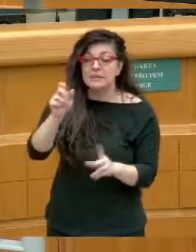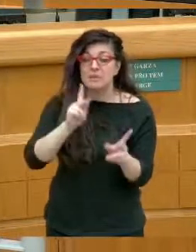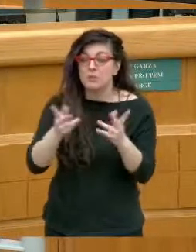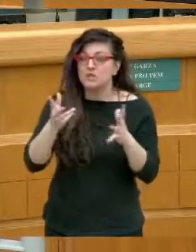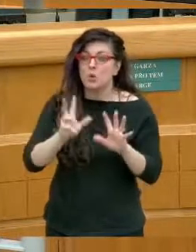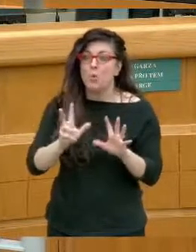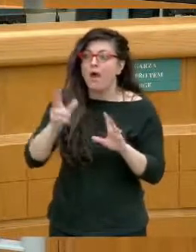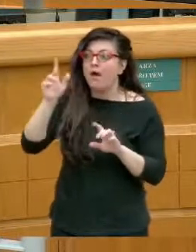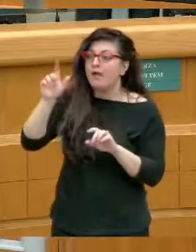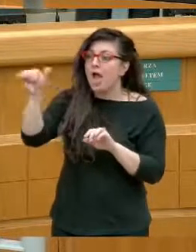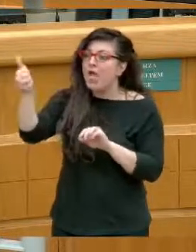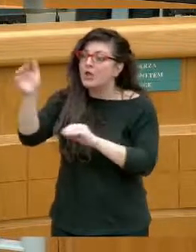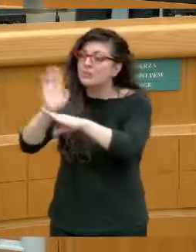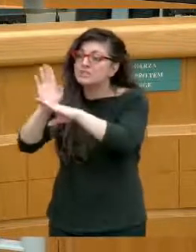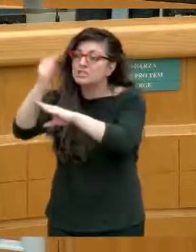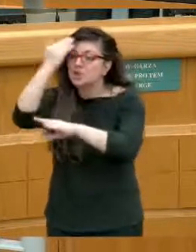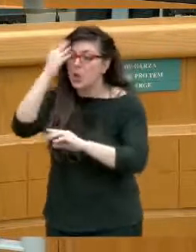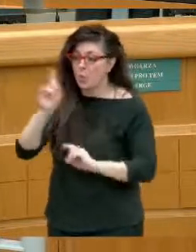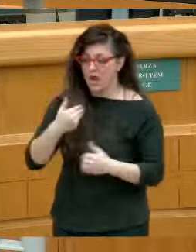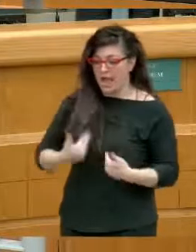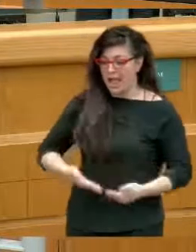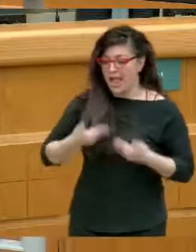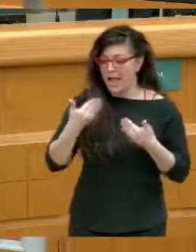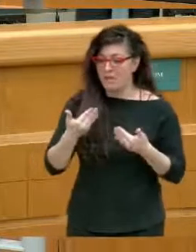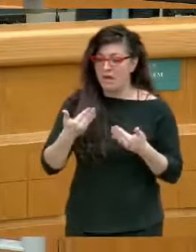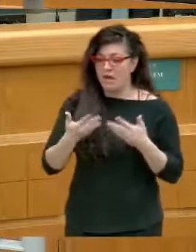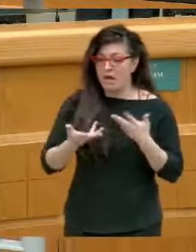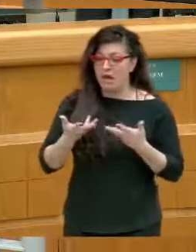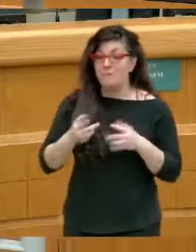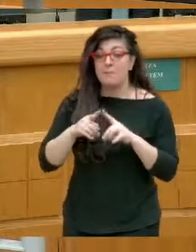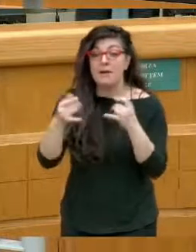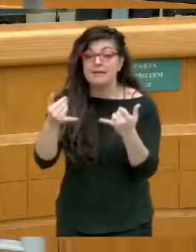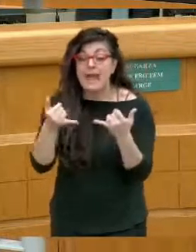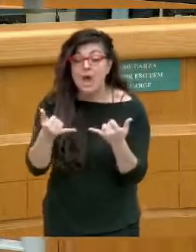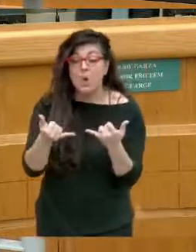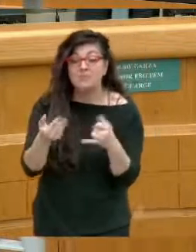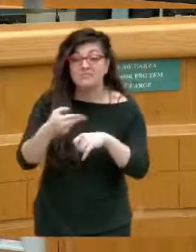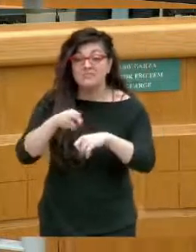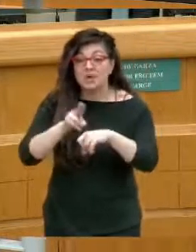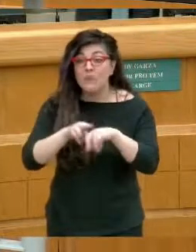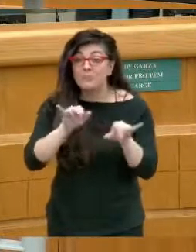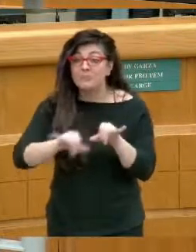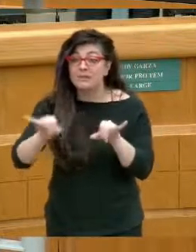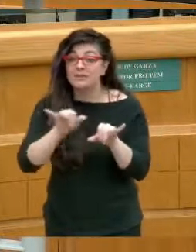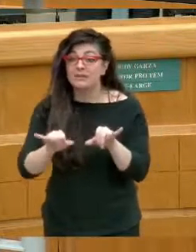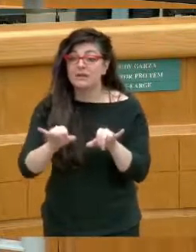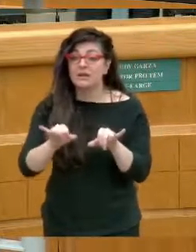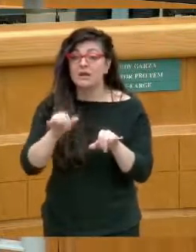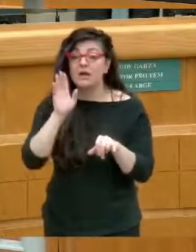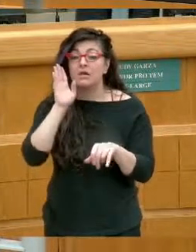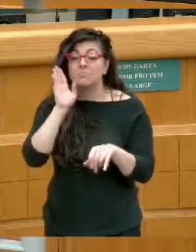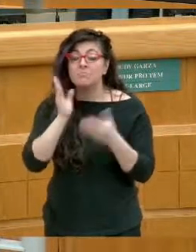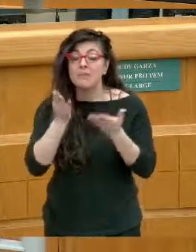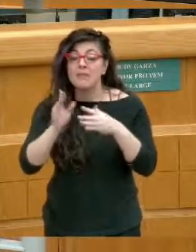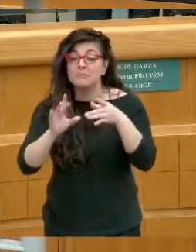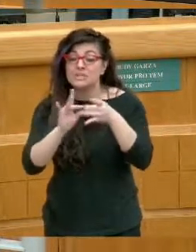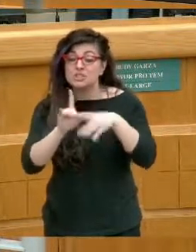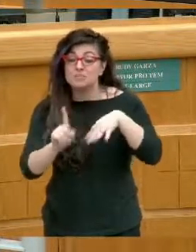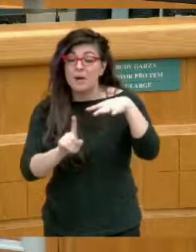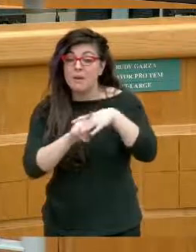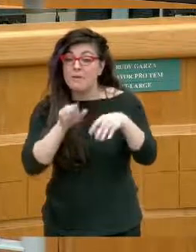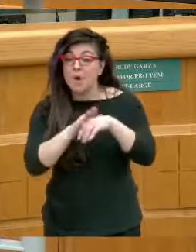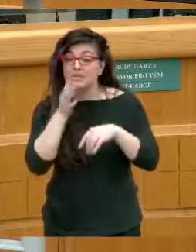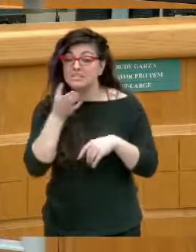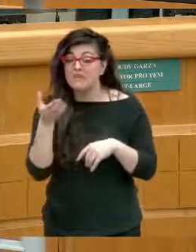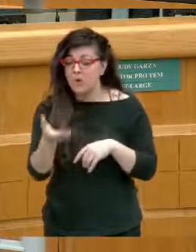And what ends up happening is people track where you go. Businesses want to sell you things. And this data is